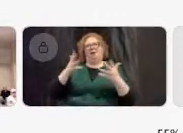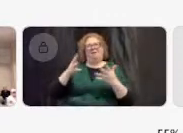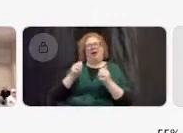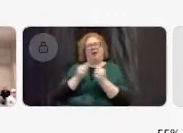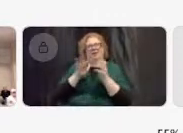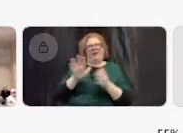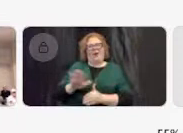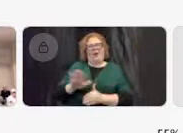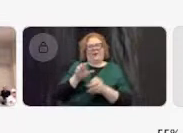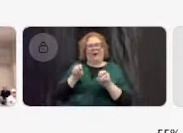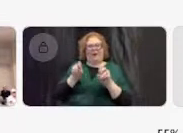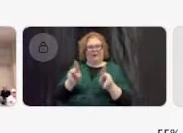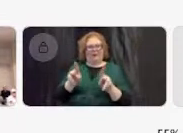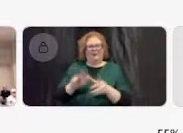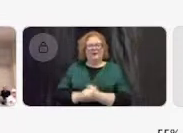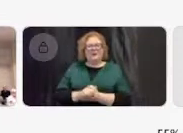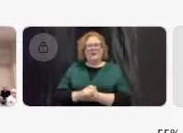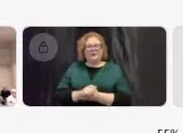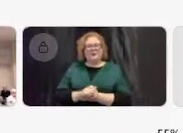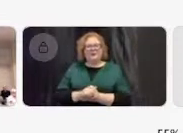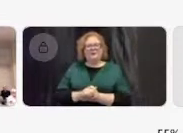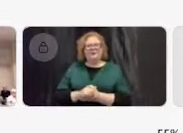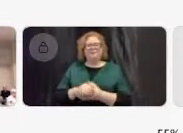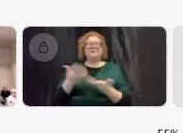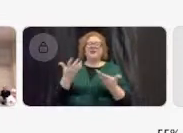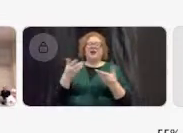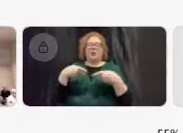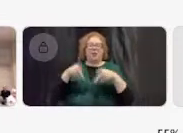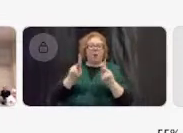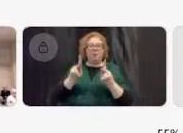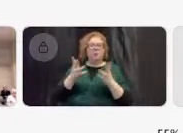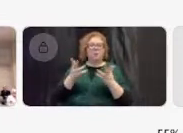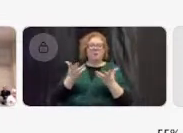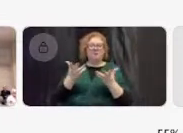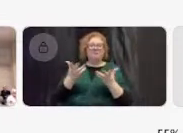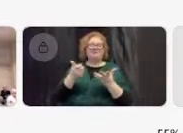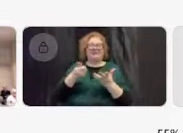And there has been numerous advertisement of this property